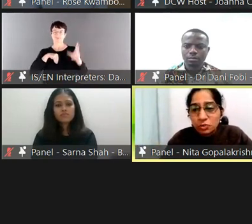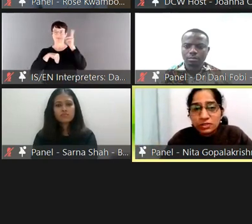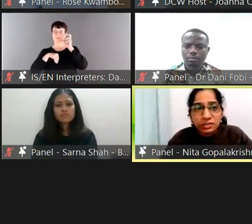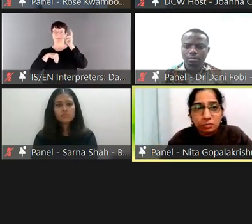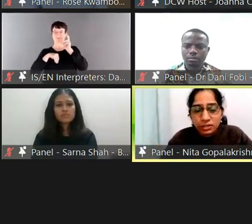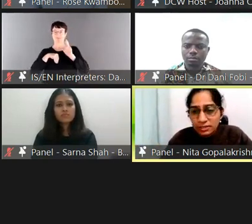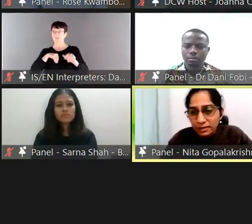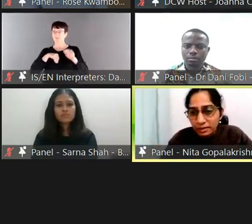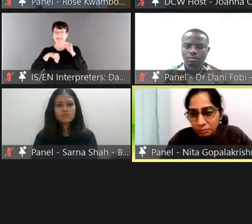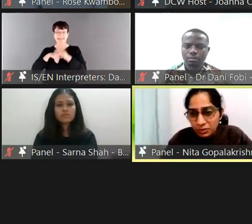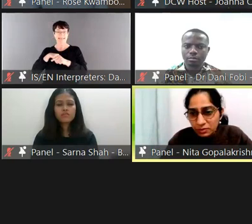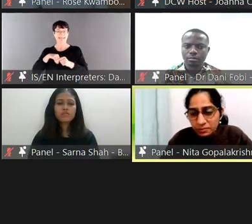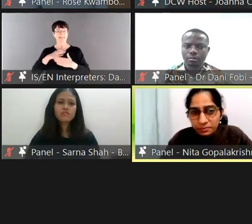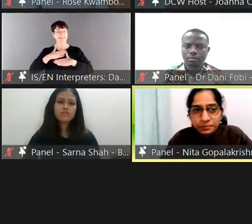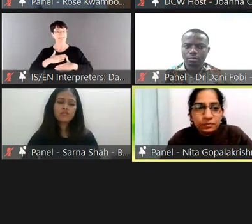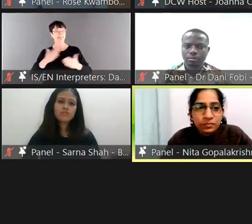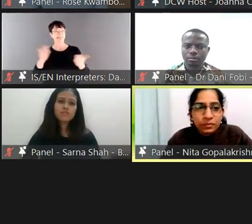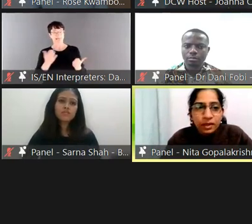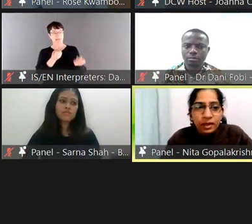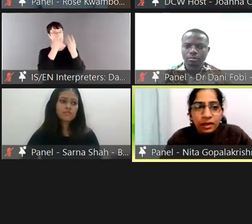on visual stimulus and input.